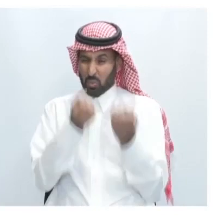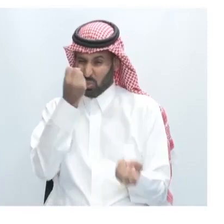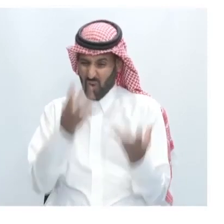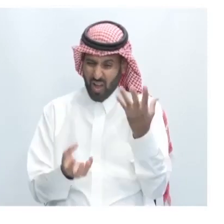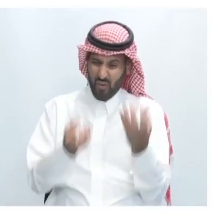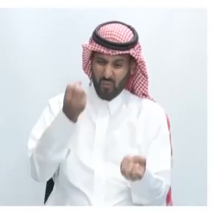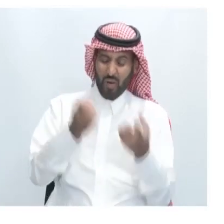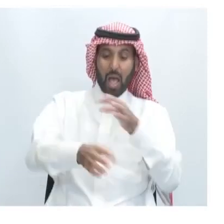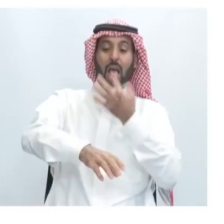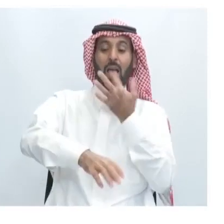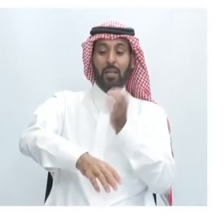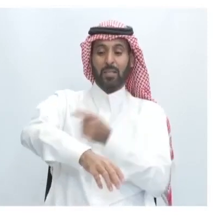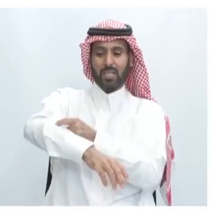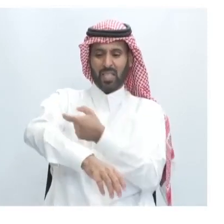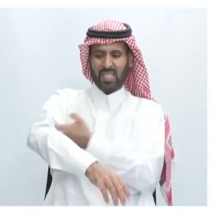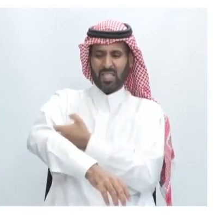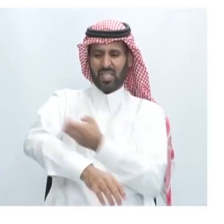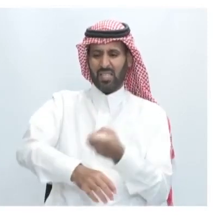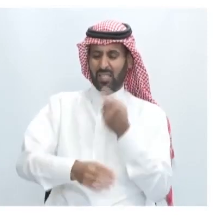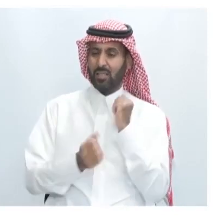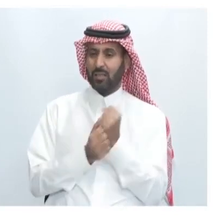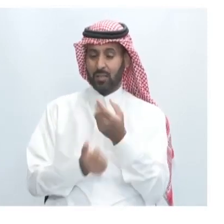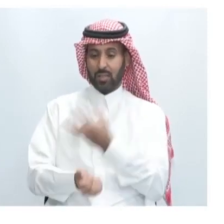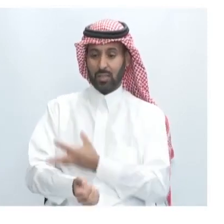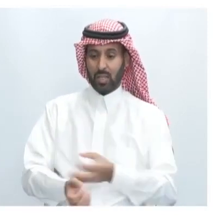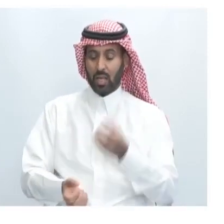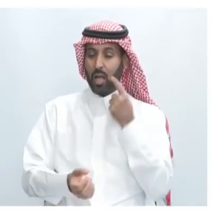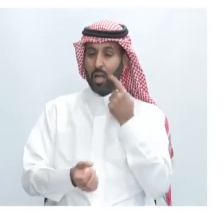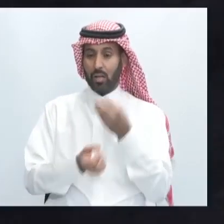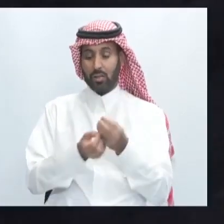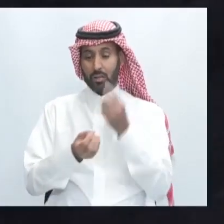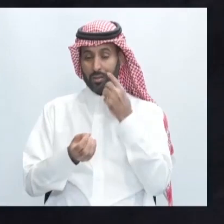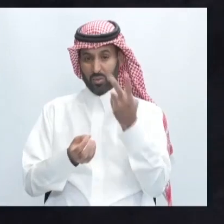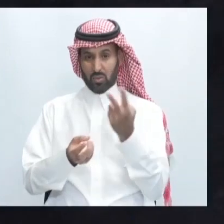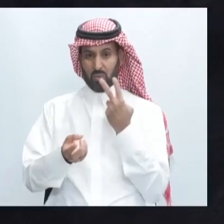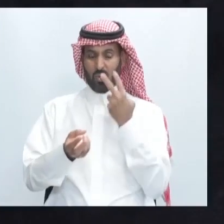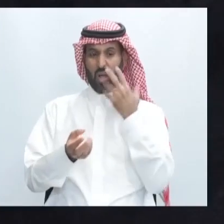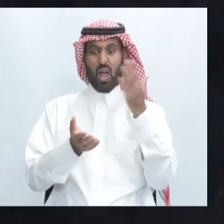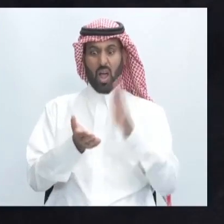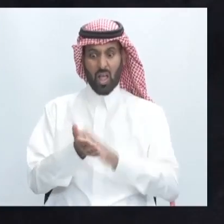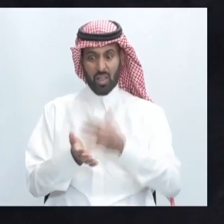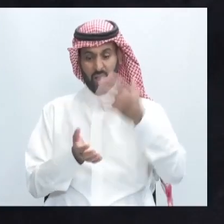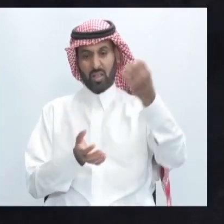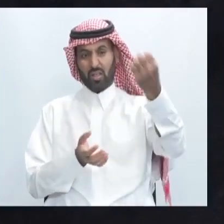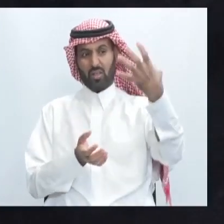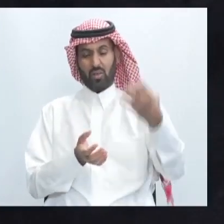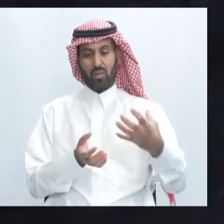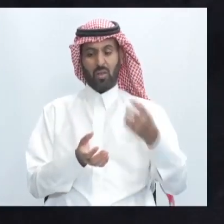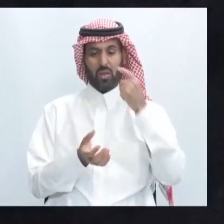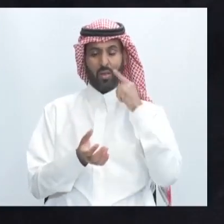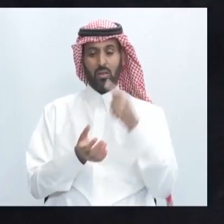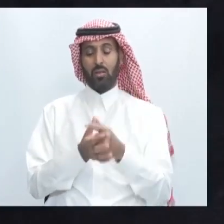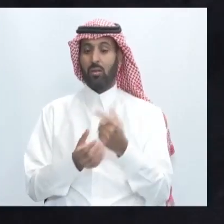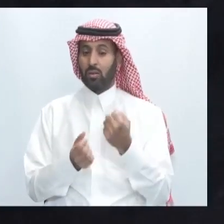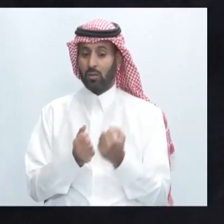with fire and blood. That's why the red color attracts your attention, attracts your attention.